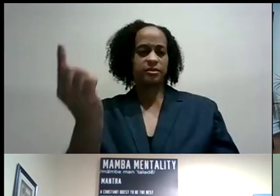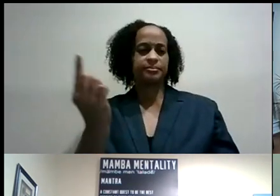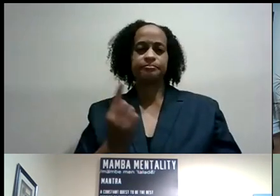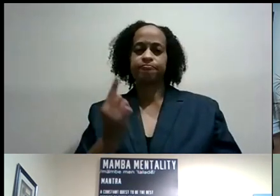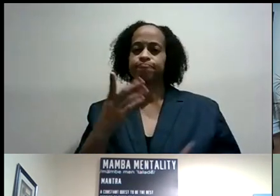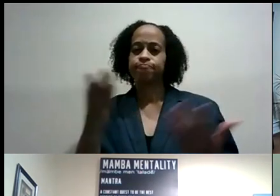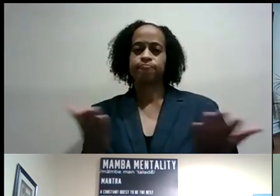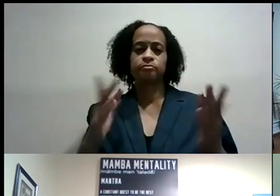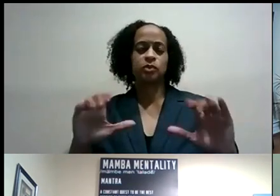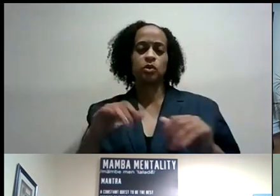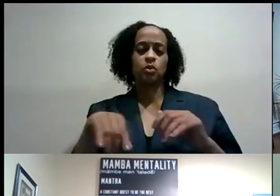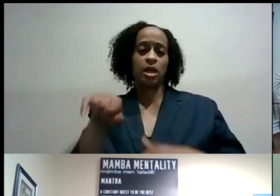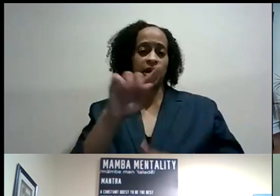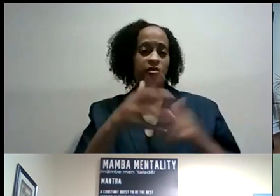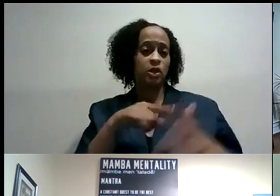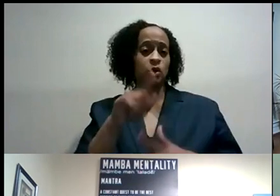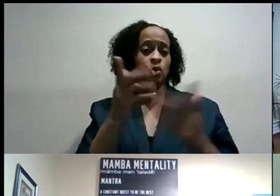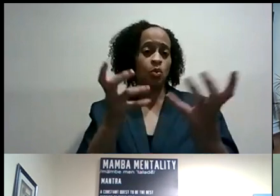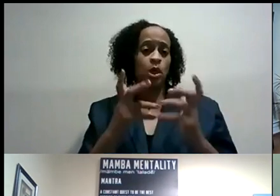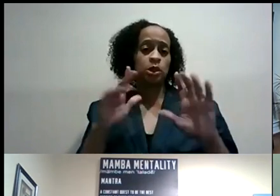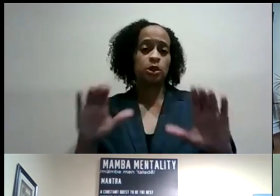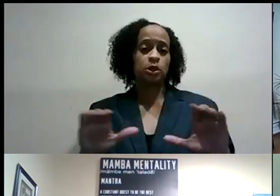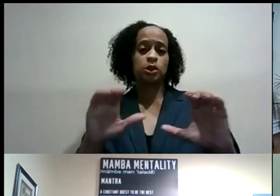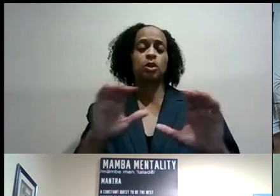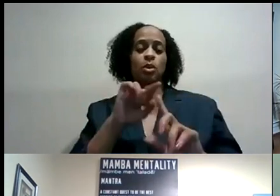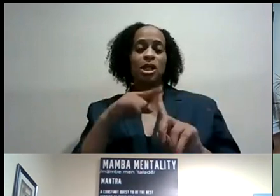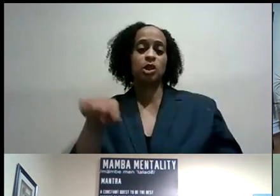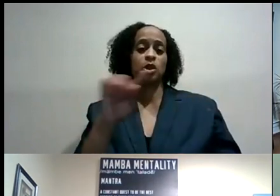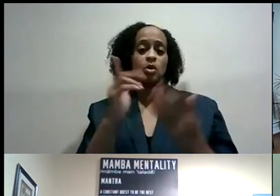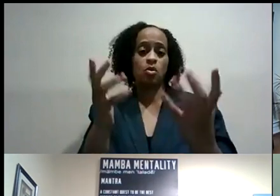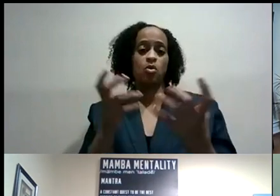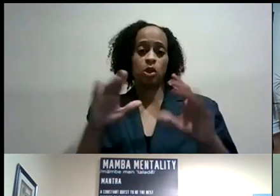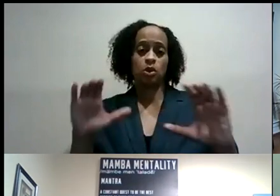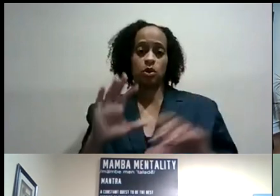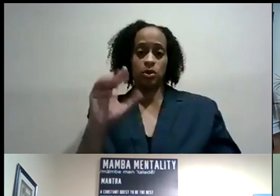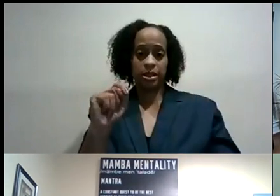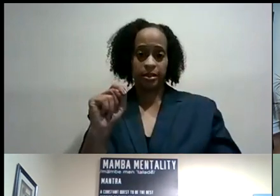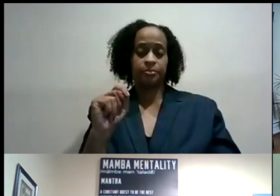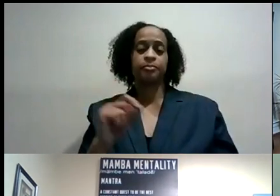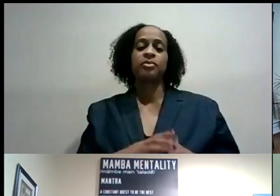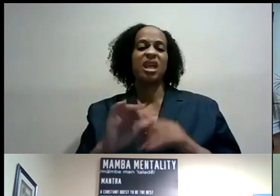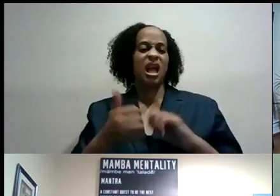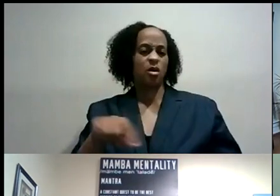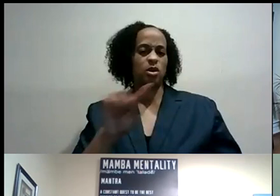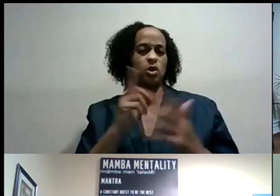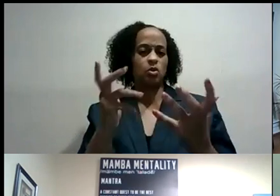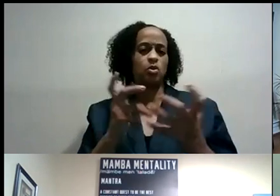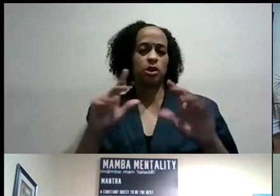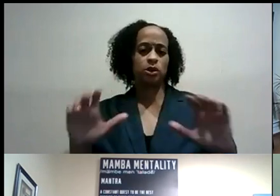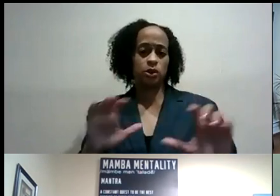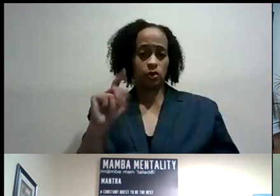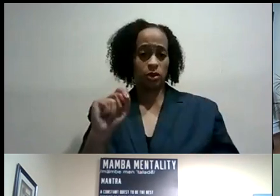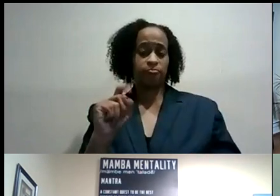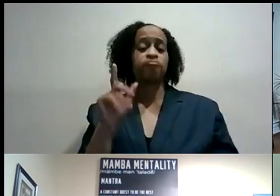and do what you want to do, when you want to do it, and how you want to do it. And so that is